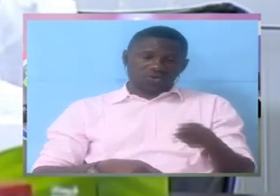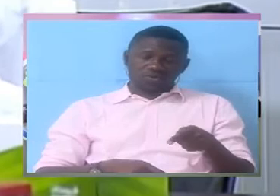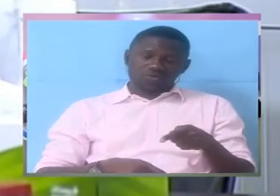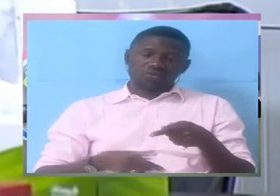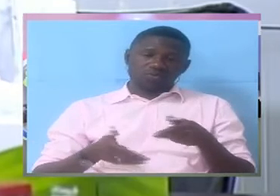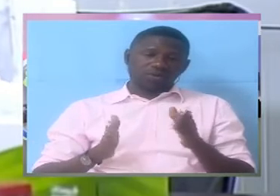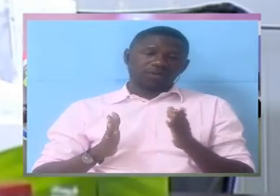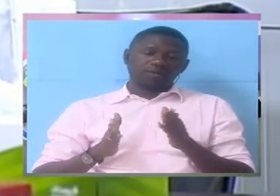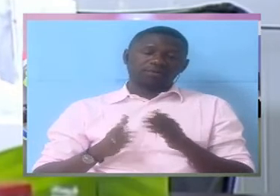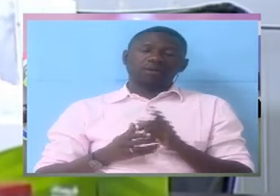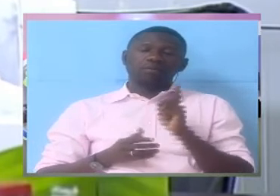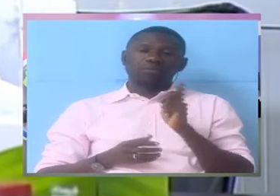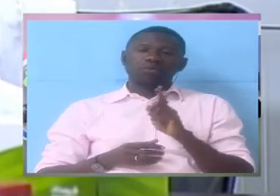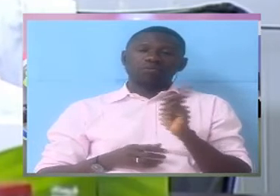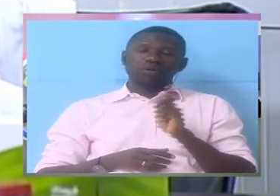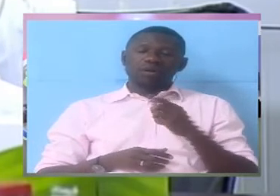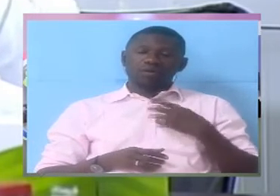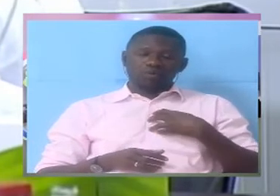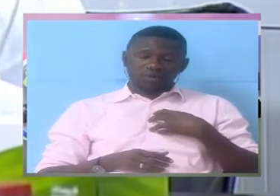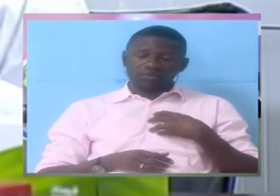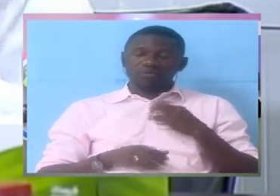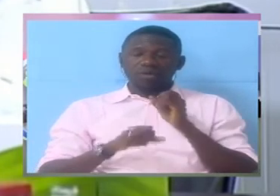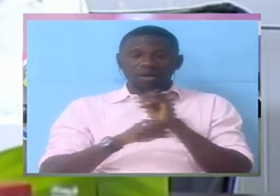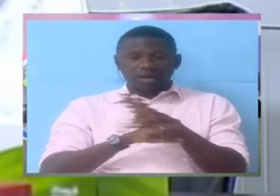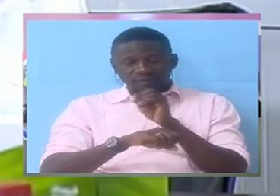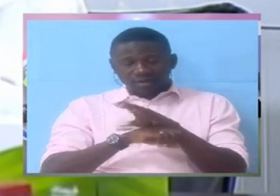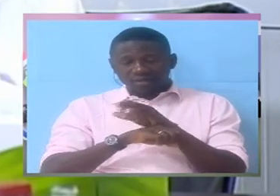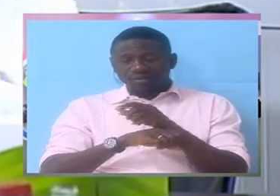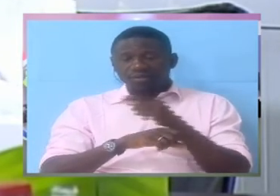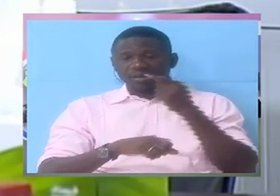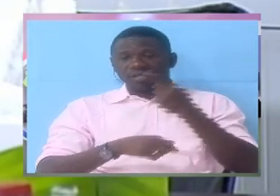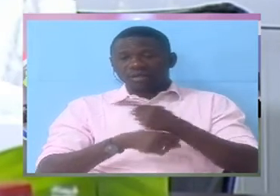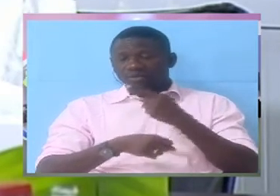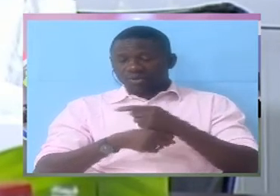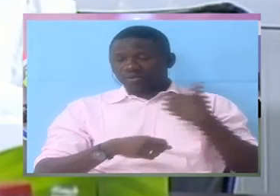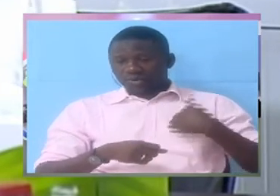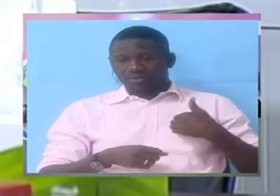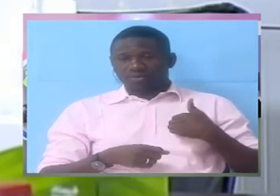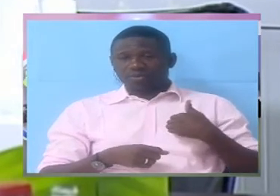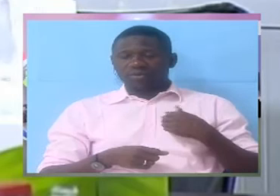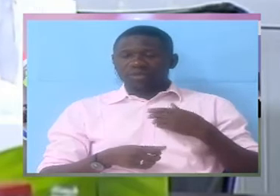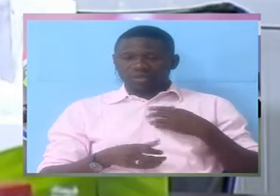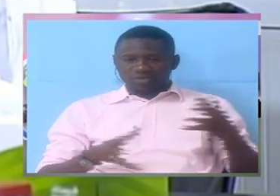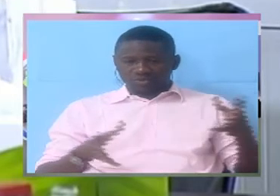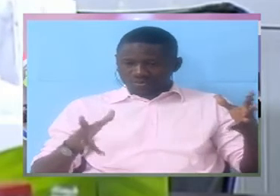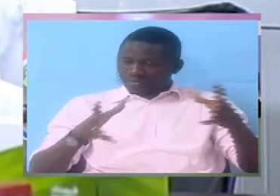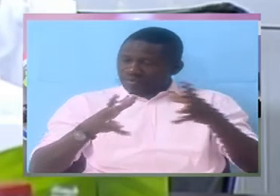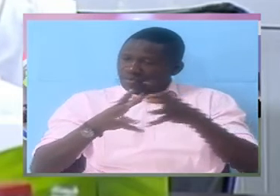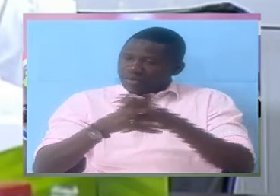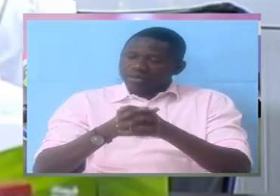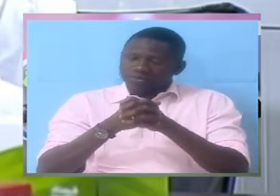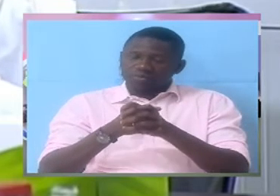But what I want to advise the Gambian people, let's come back together.